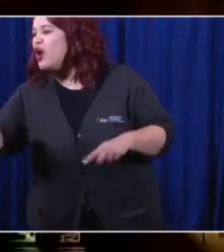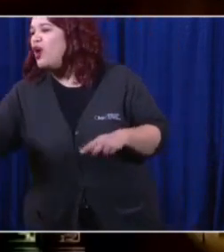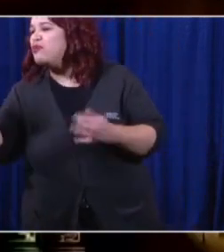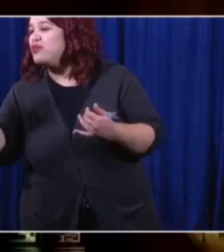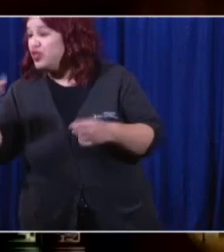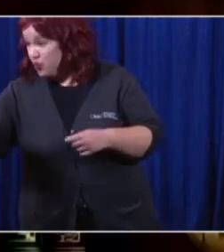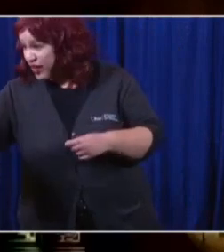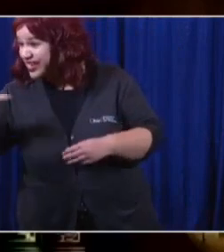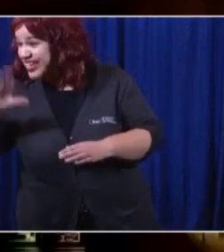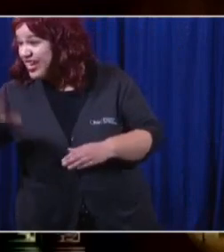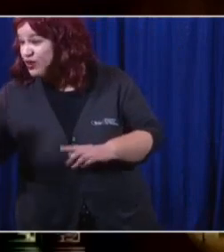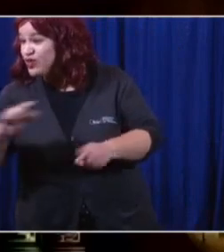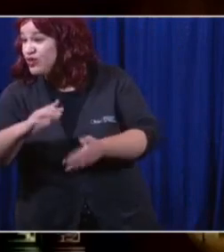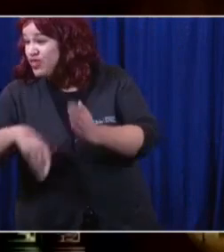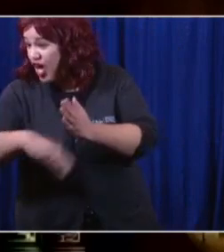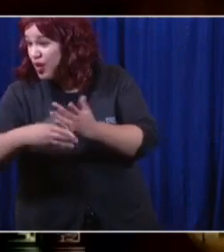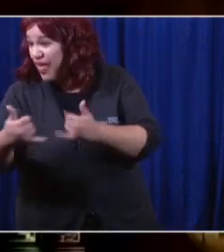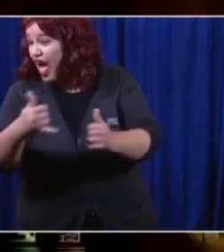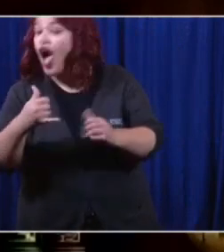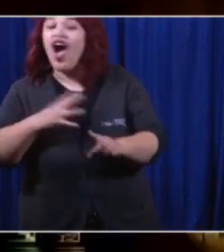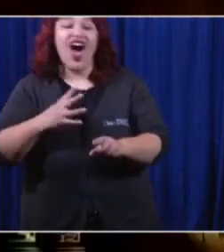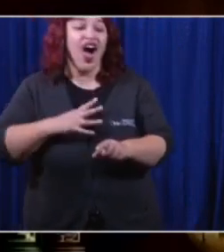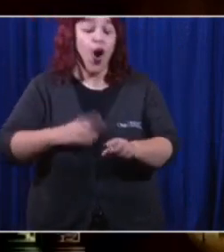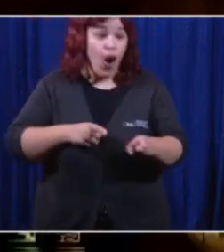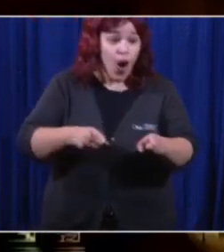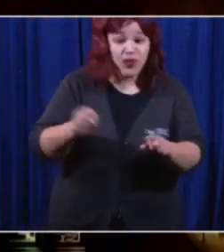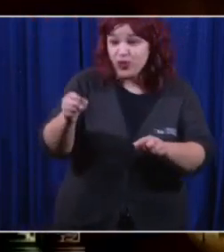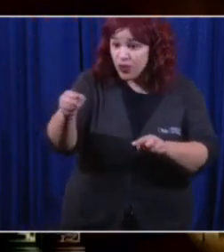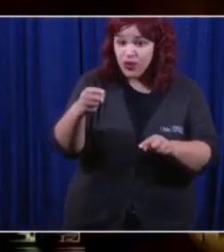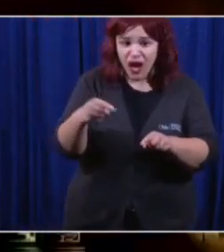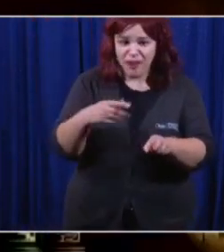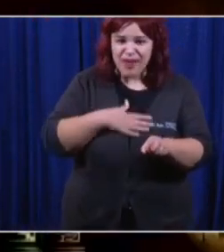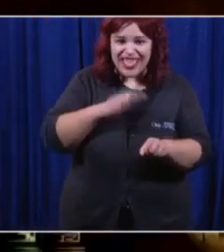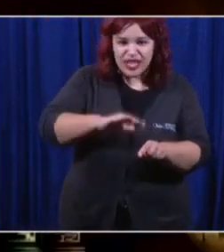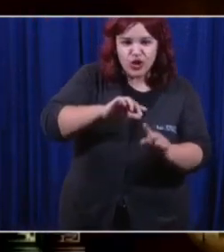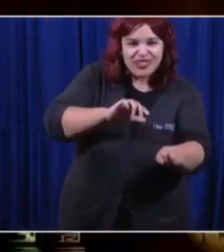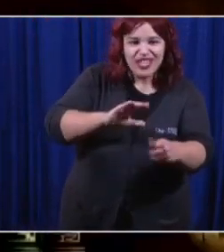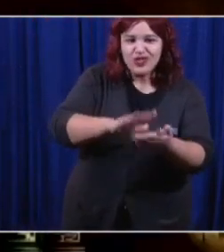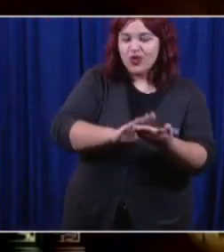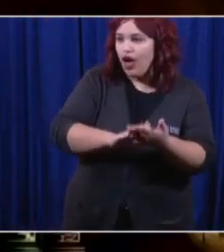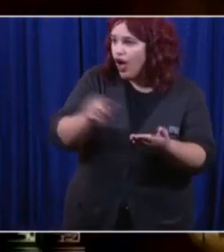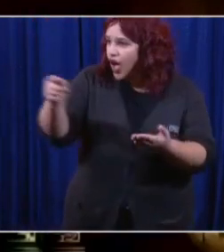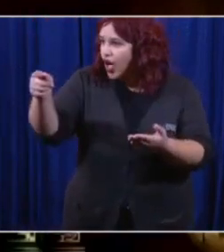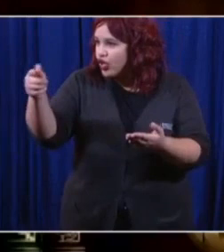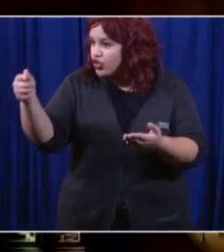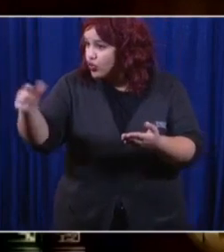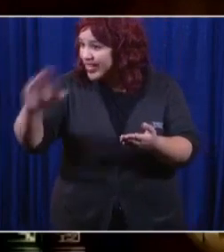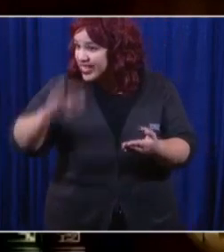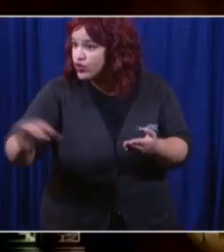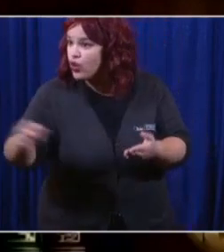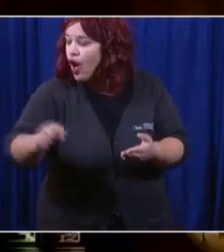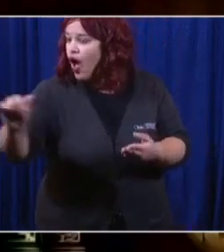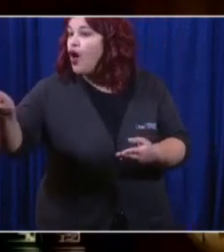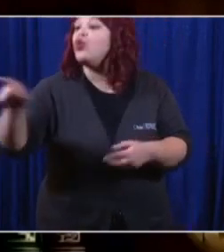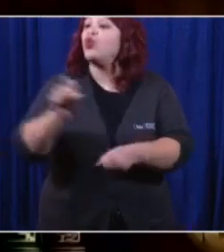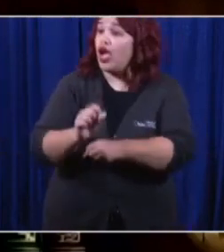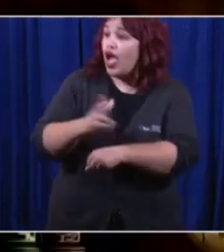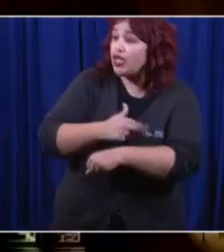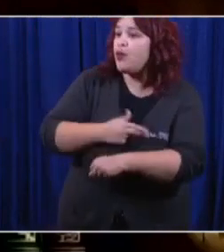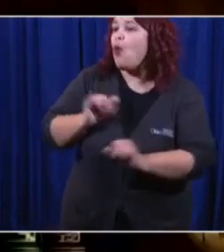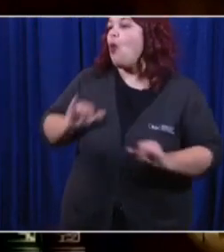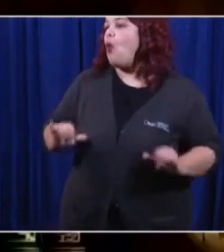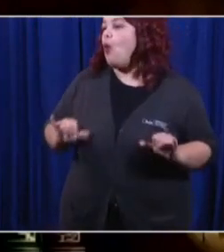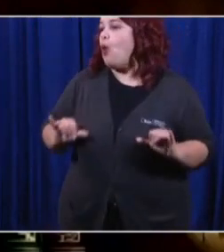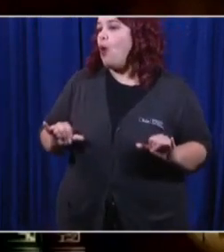to school with your kids. That's the why we're talking about. And the why is also those people who need the routine care, the people that get in the